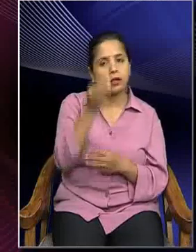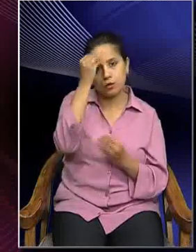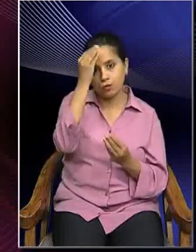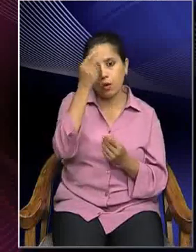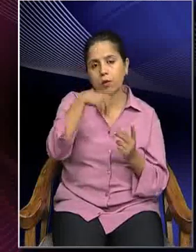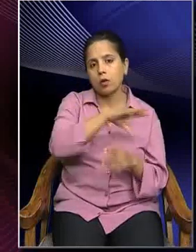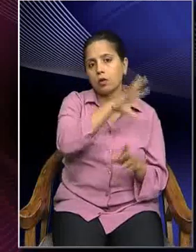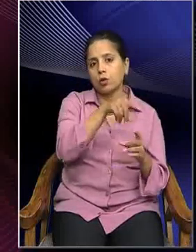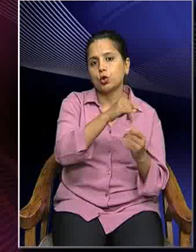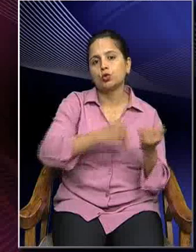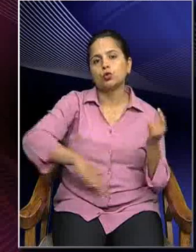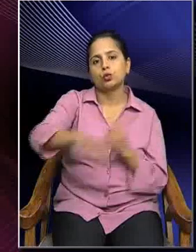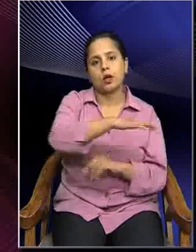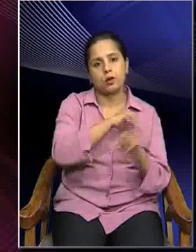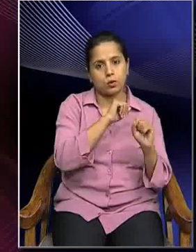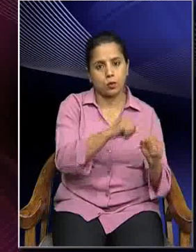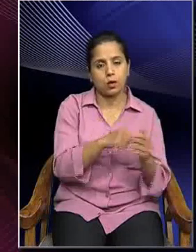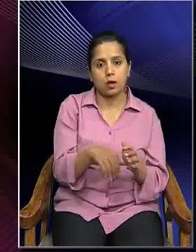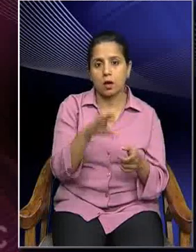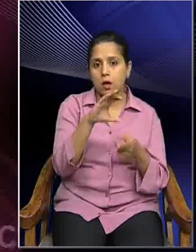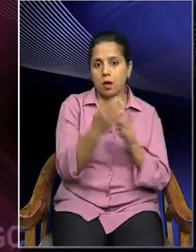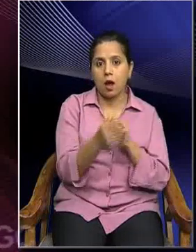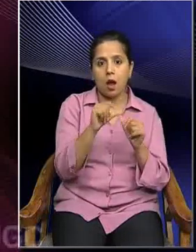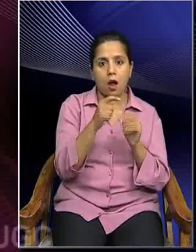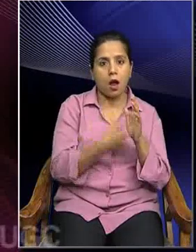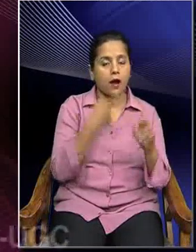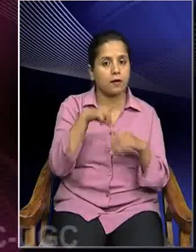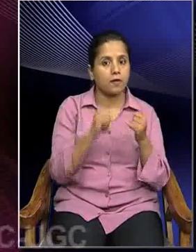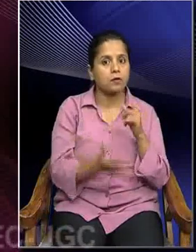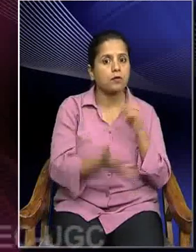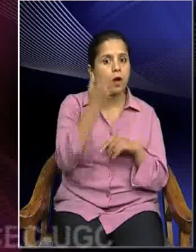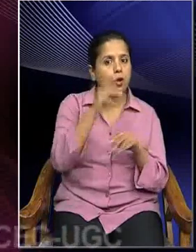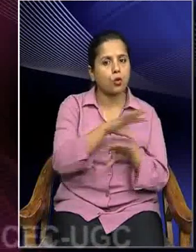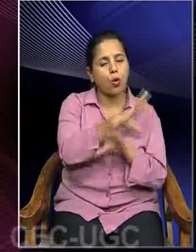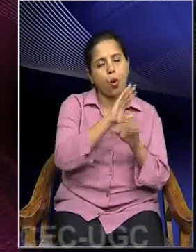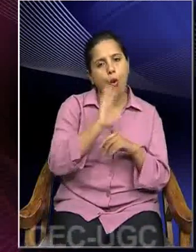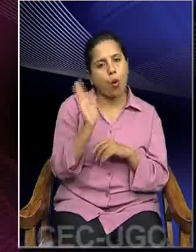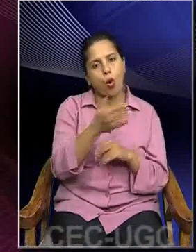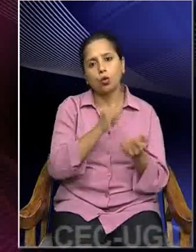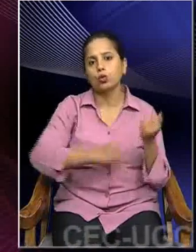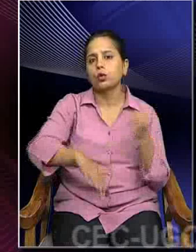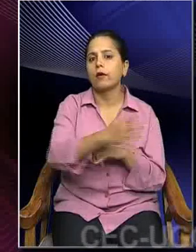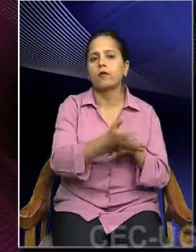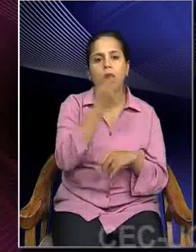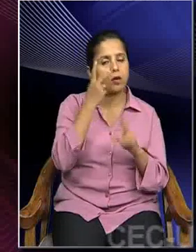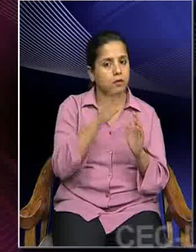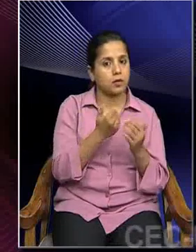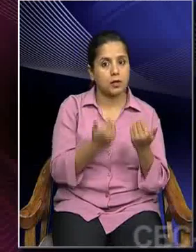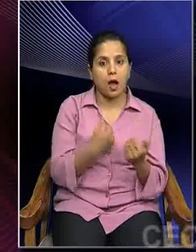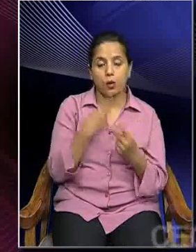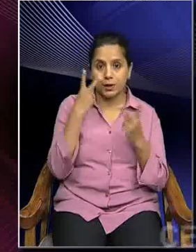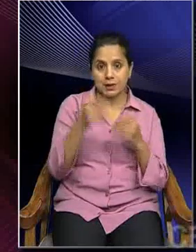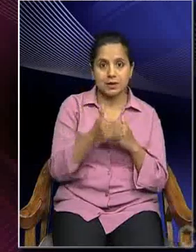of that society. Cultural artifacts are found in all society. So by looking